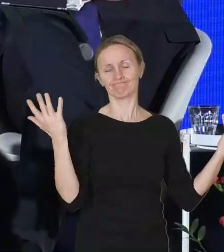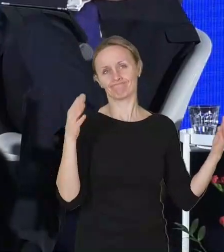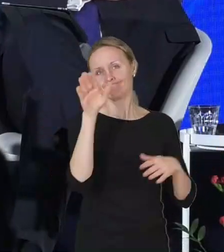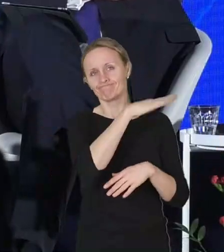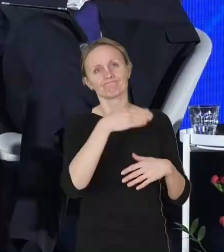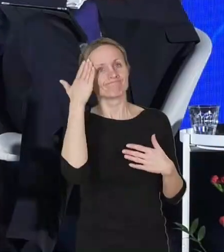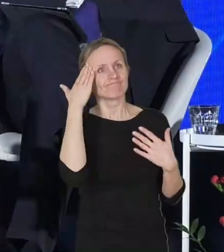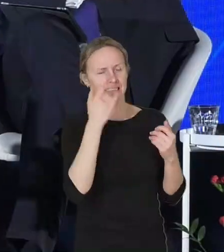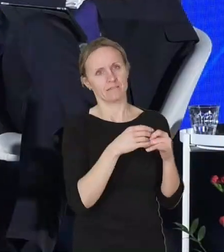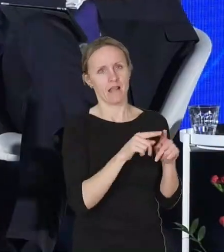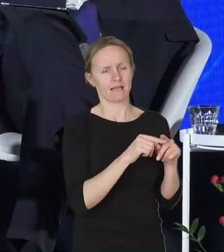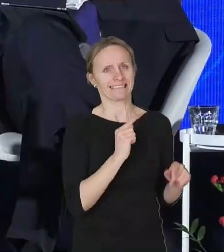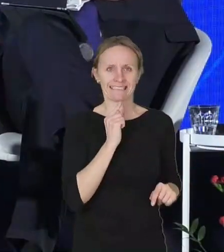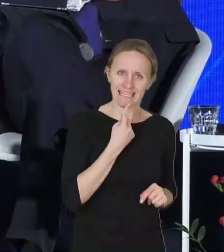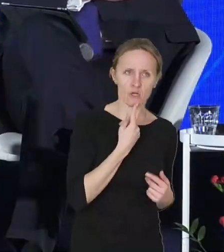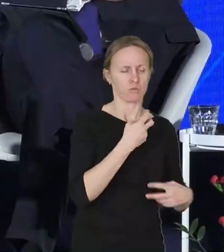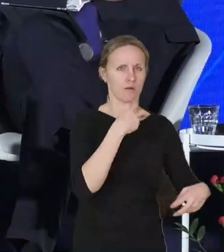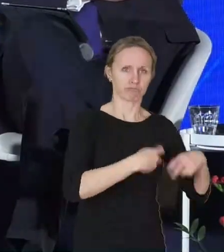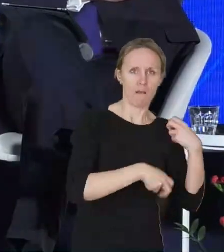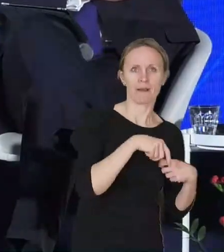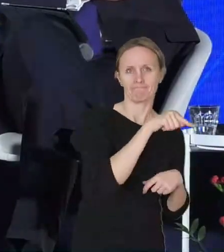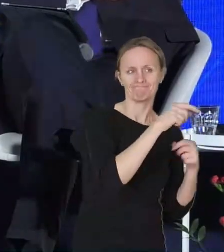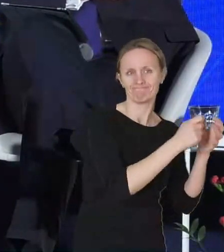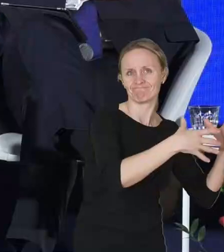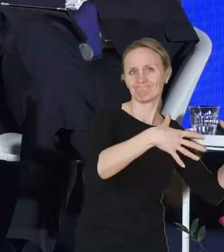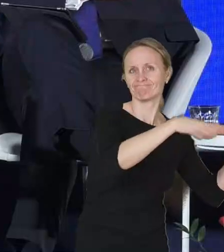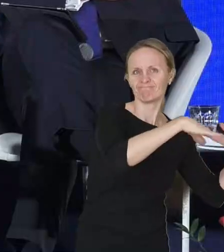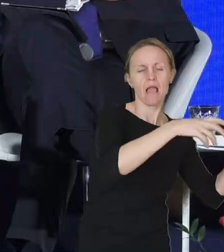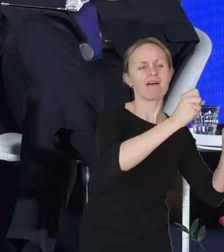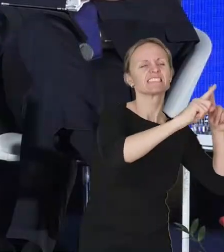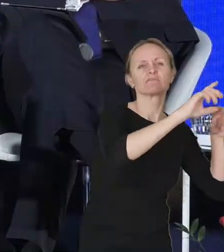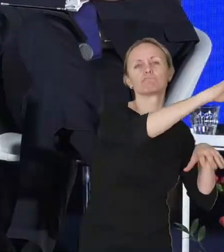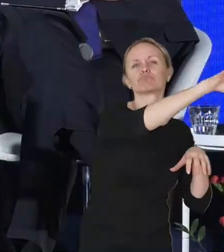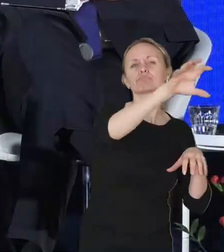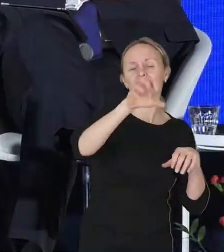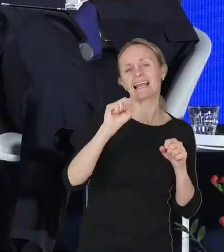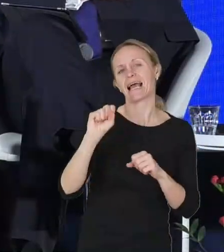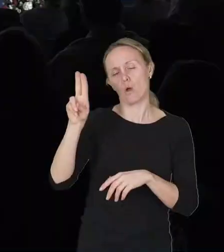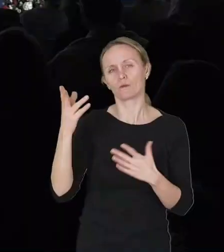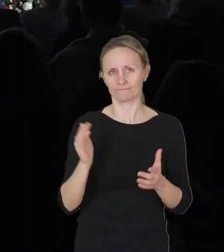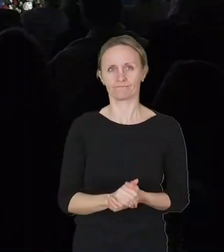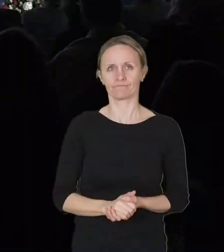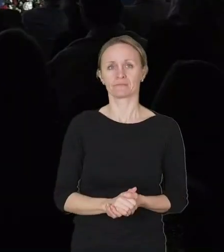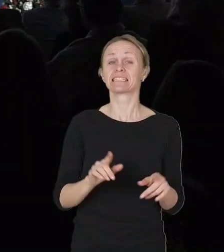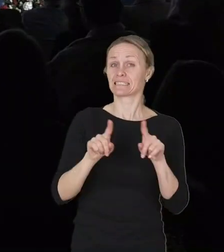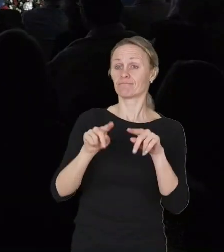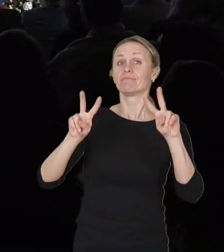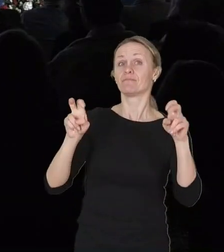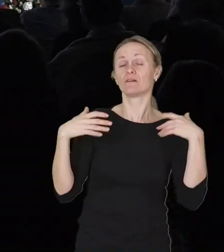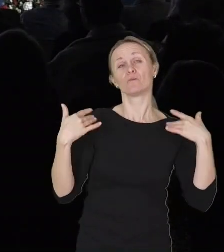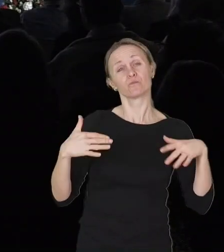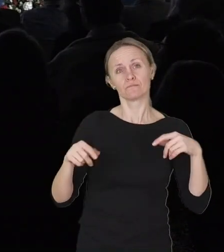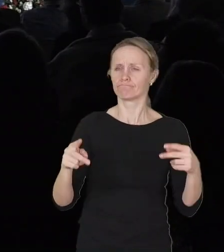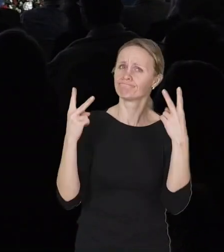least Poland, that is very close to unfriendly nations. We see also that it's a lot